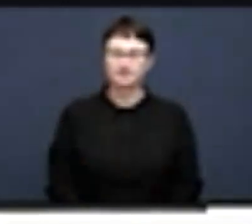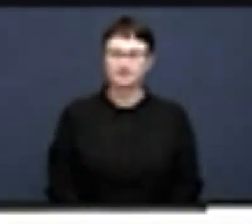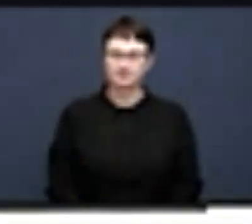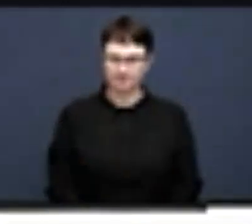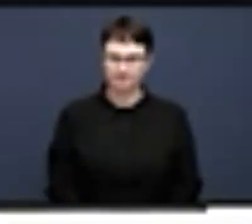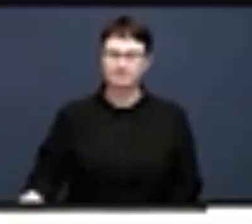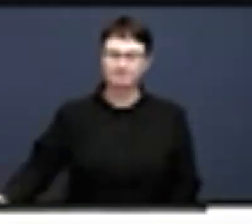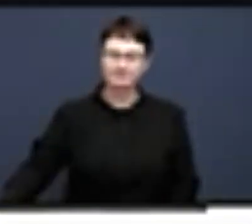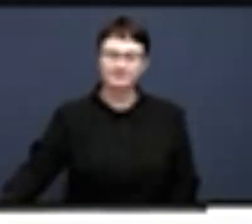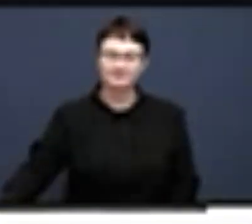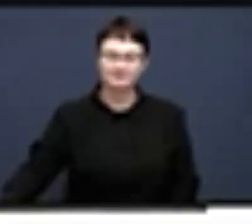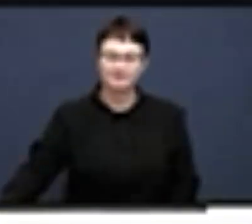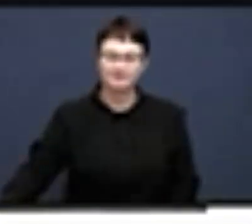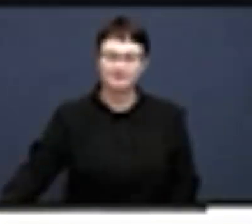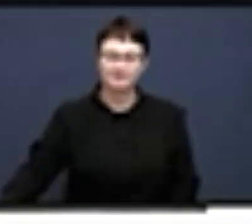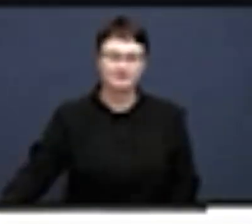good sometimes.